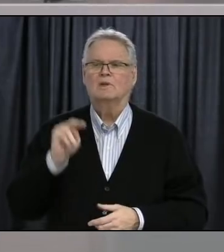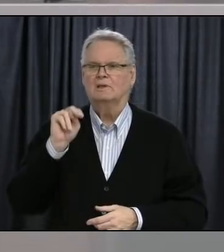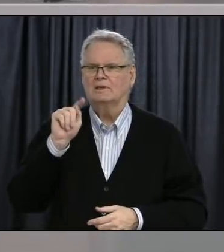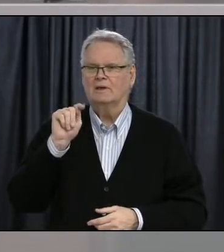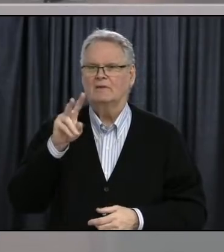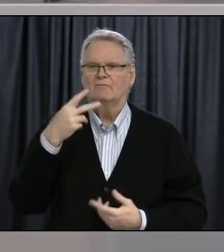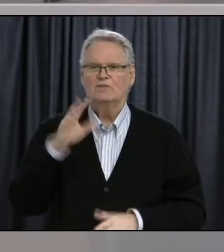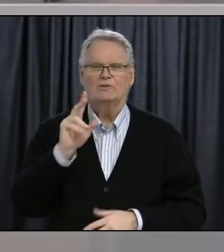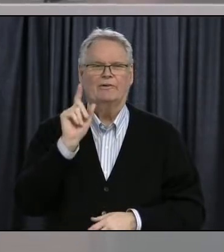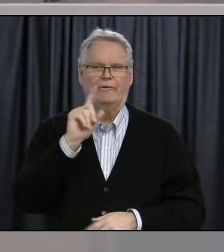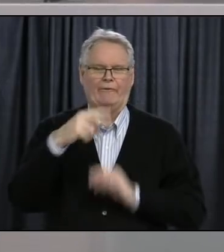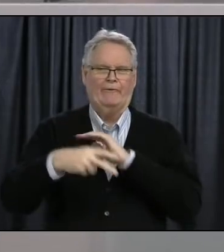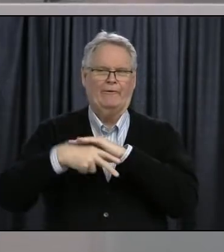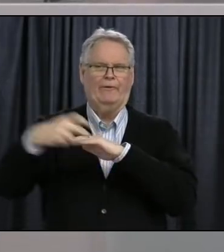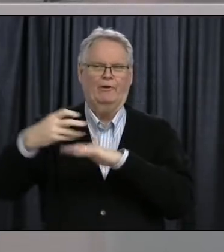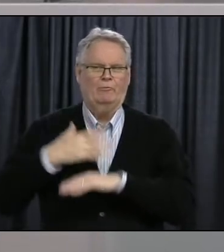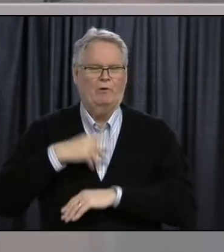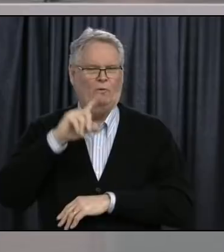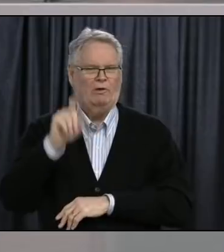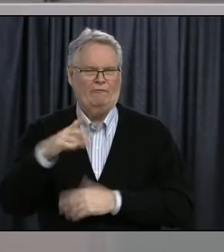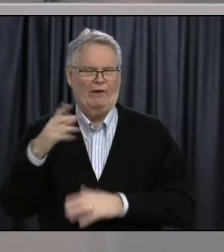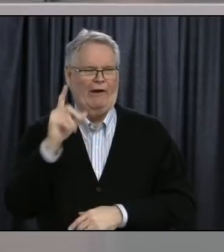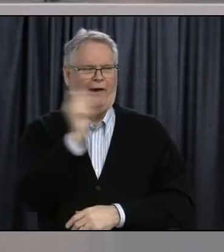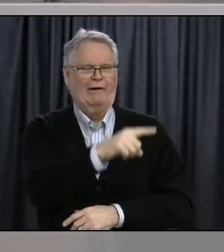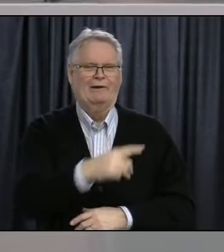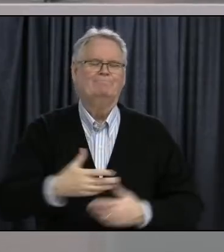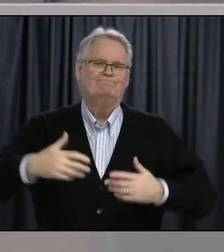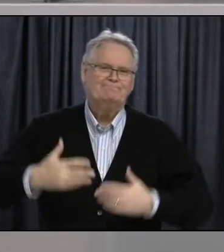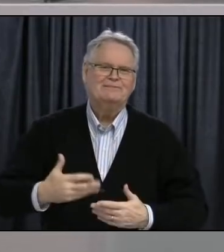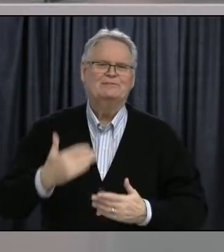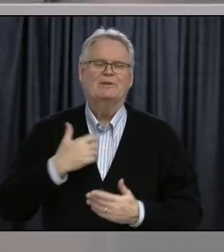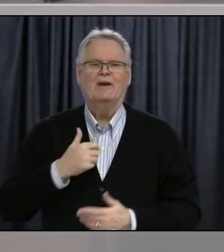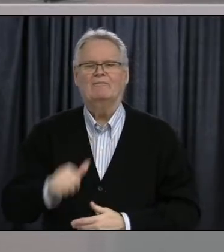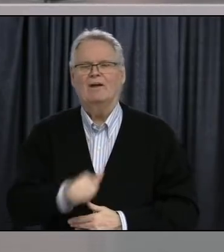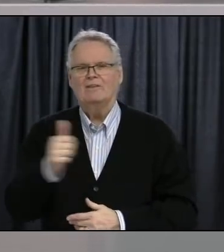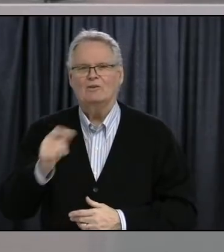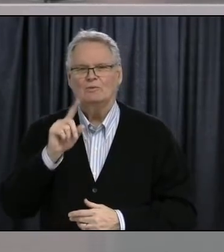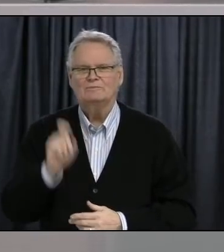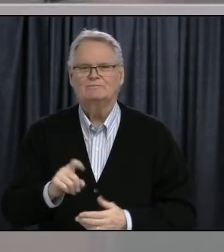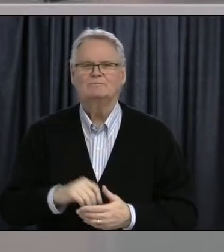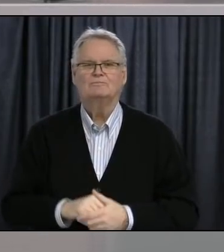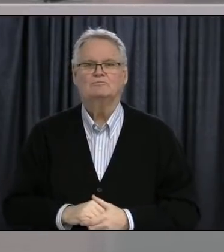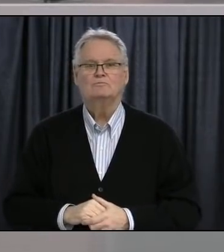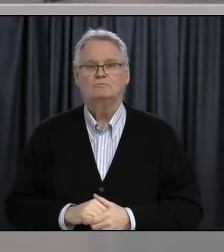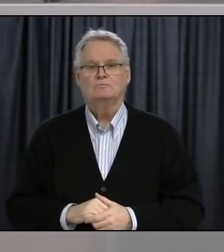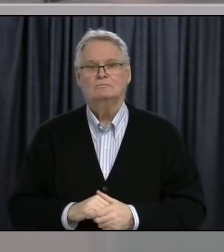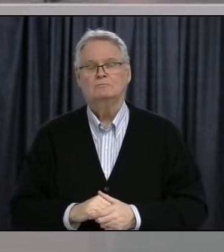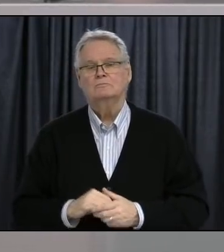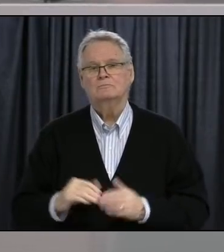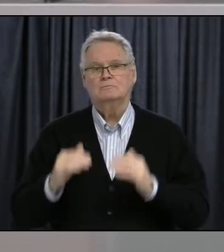What decisions went into putting rotational workers into the phase 2